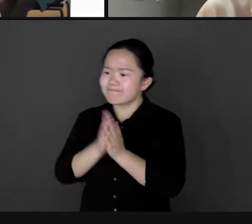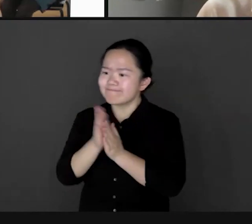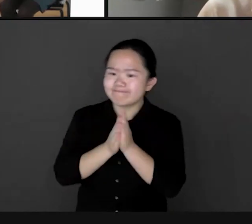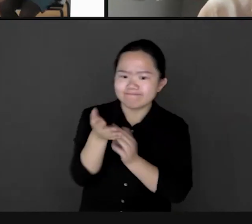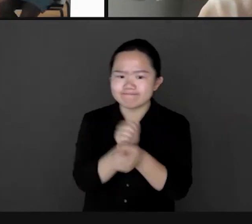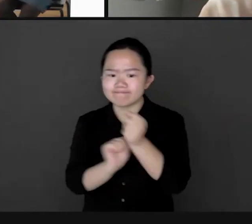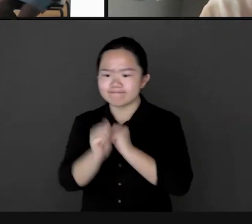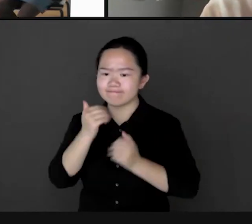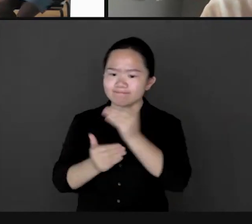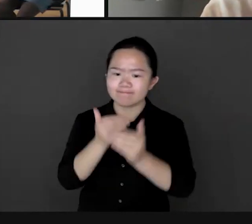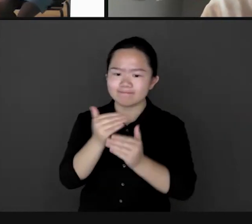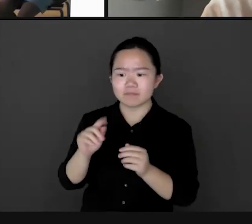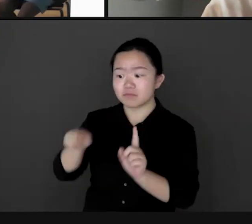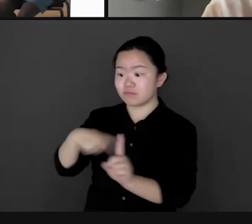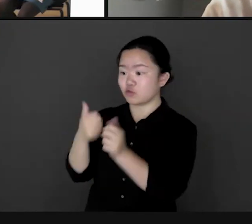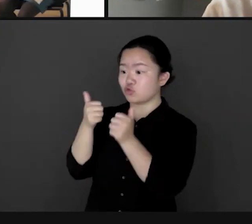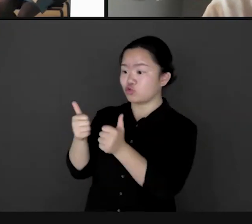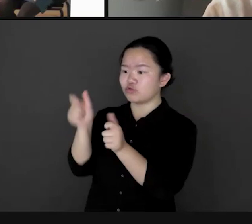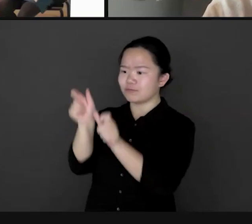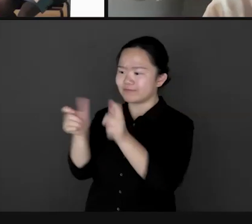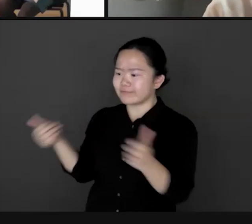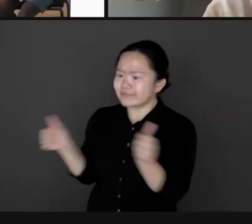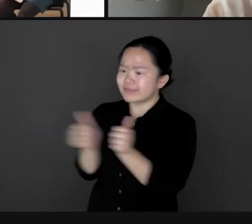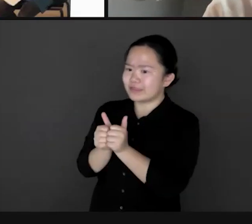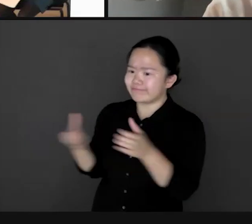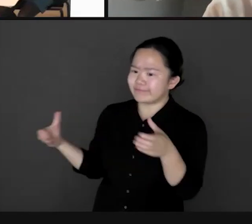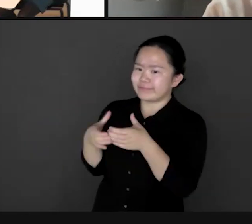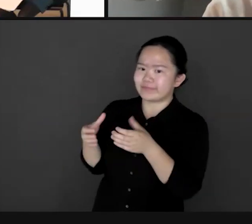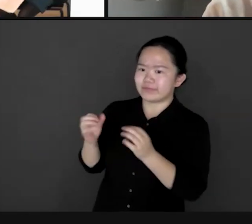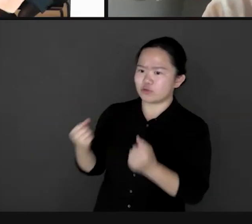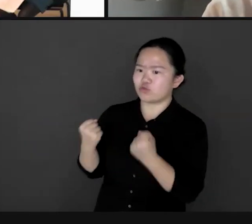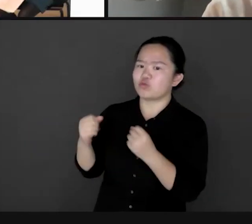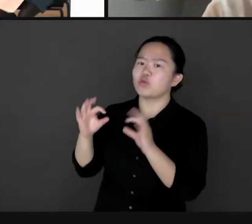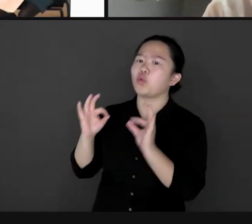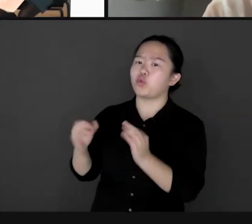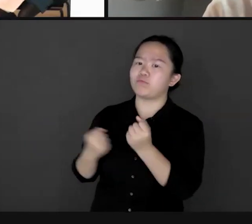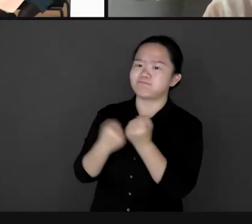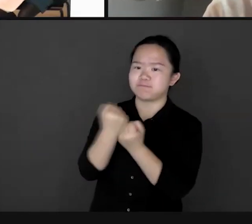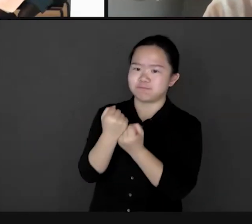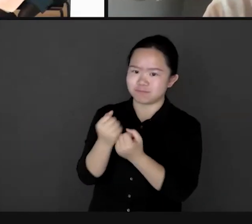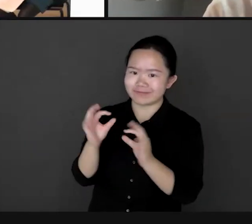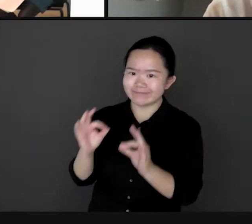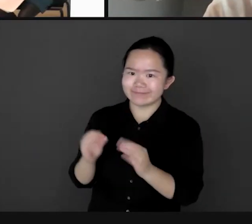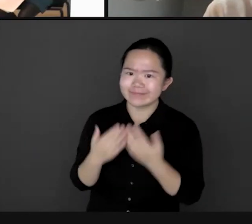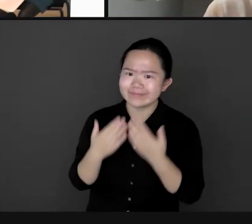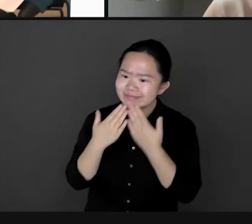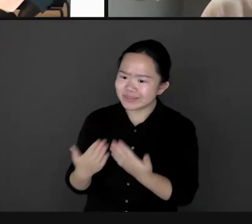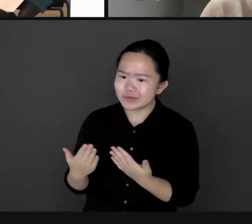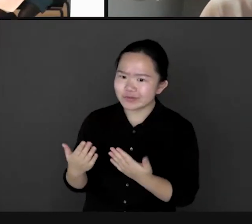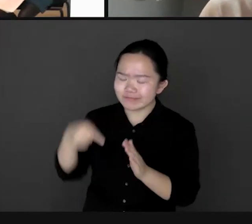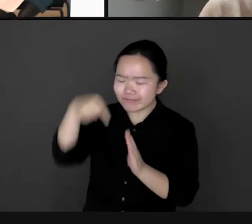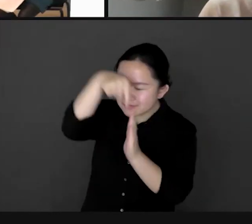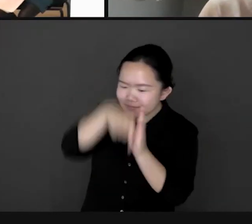giving this brief and very comprehensive update on everything, and exciting times ahead of us, even if we just left a